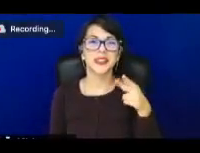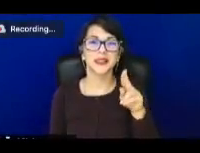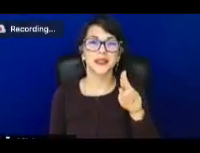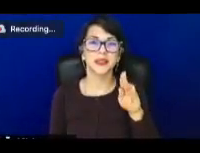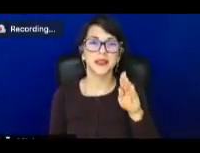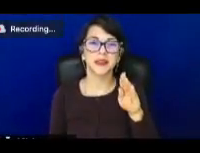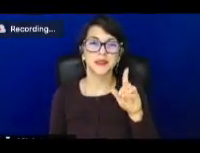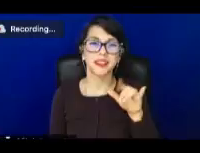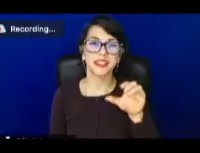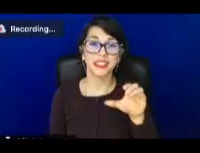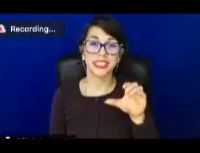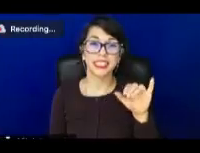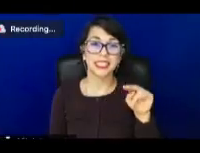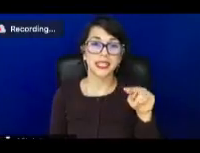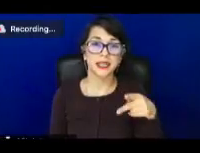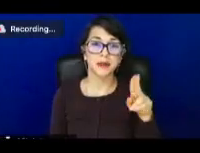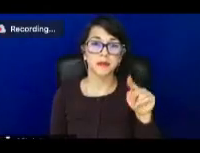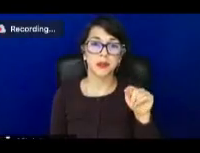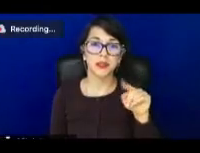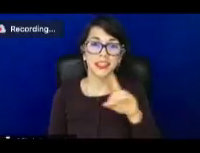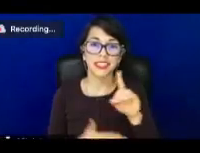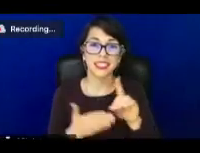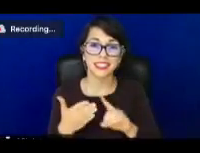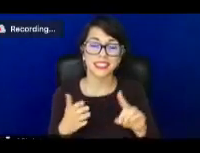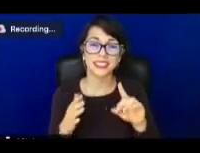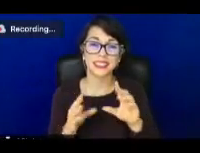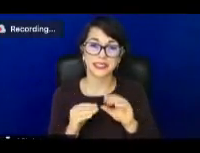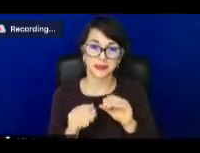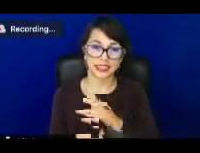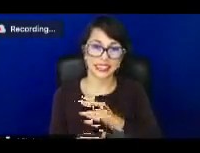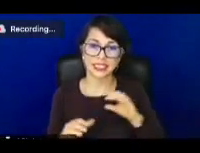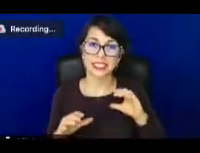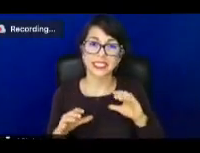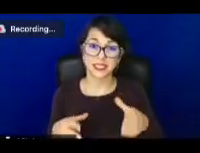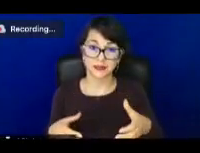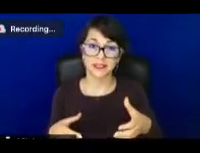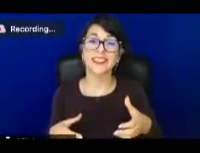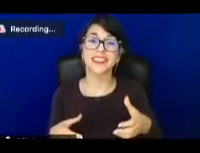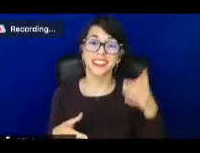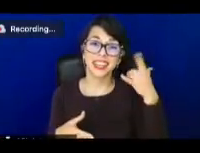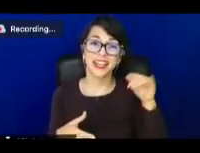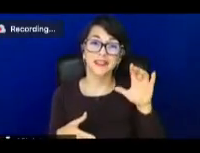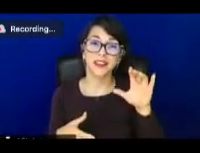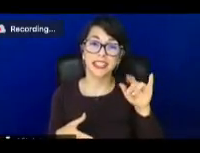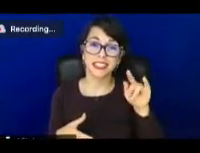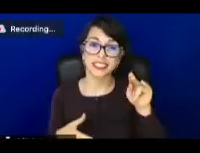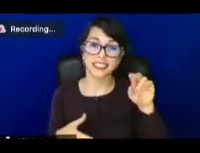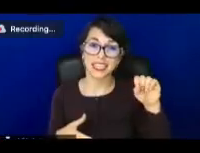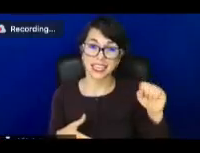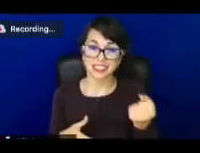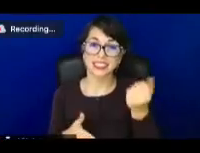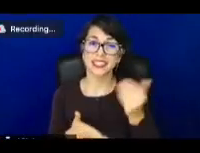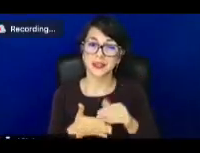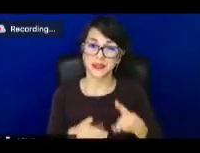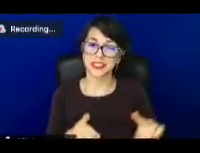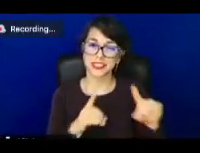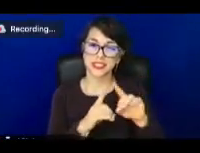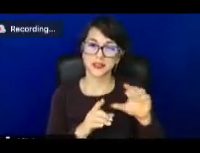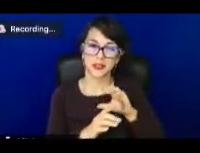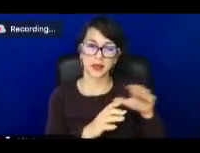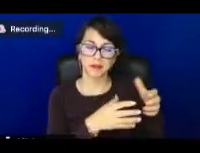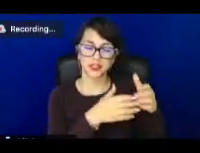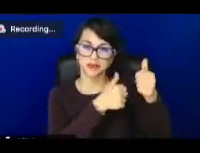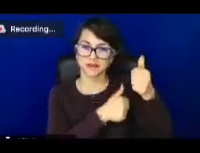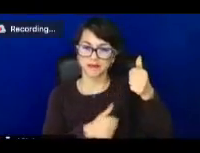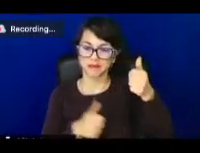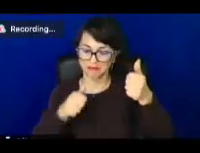Design Committee meeting for the California Citizens Redistricting Commission. I am Neil